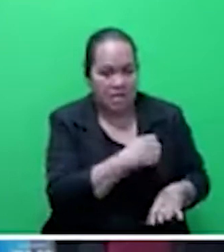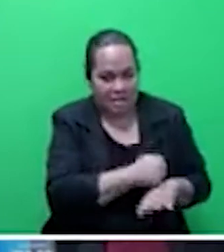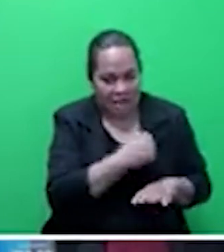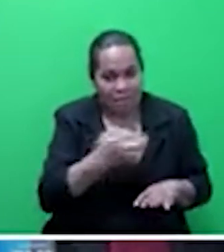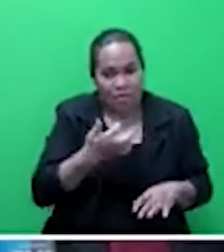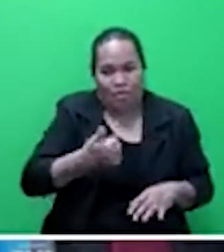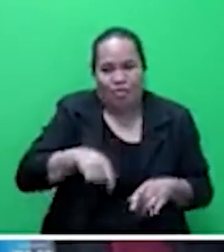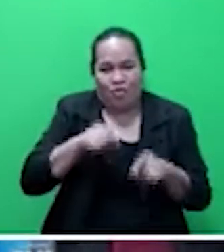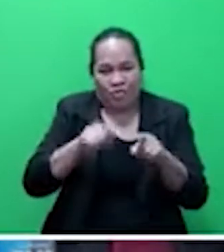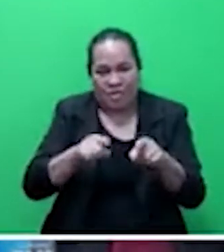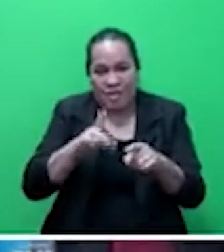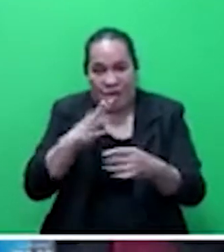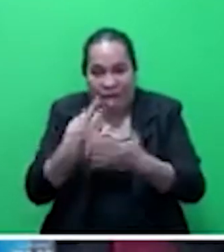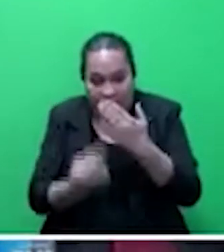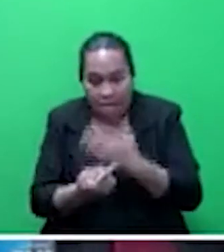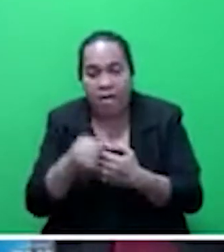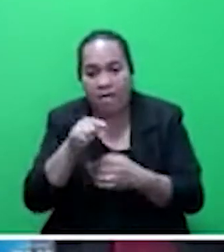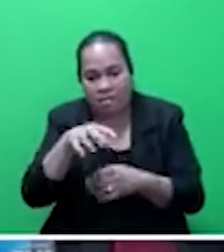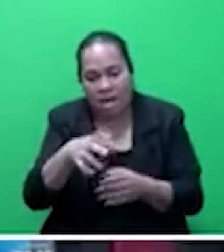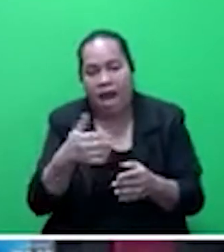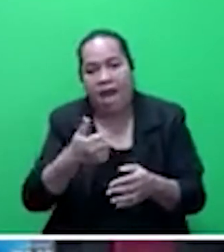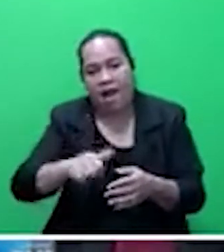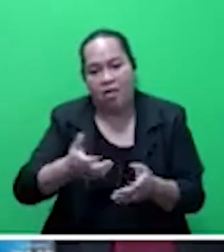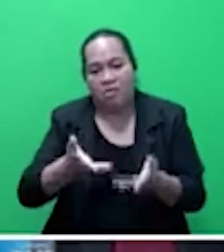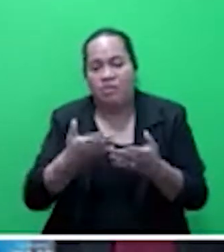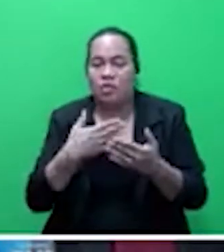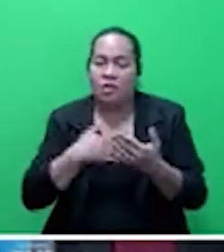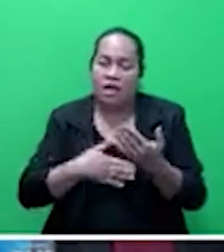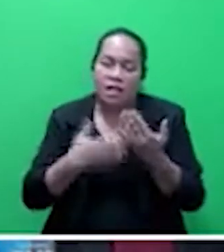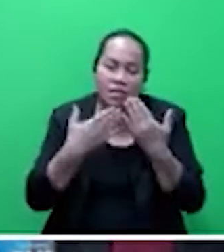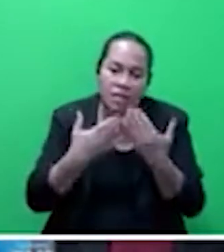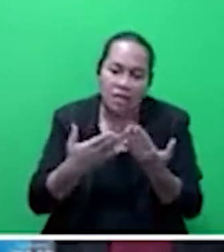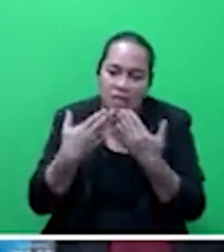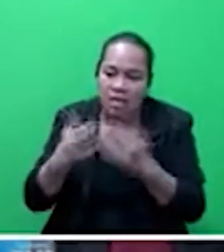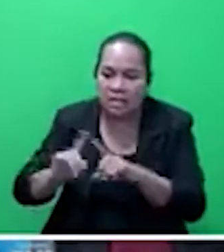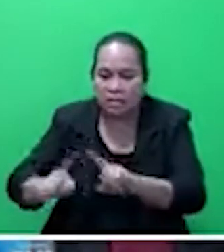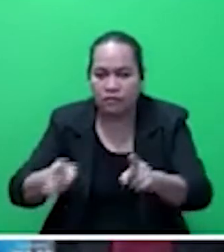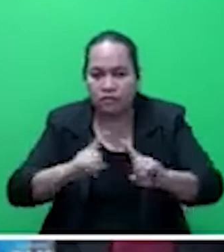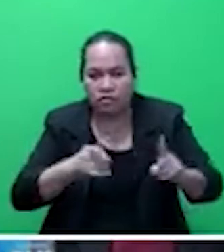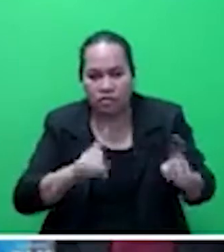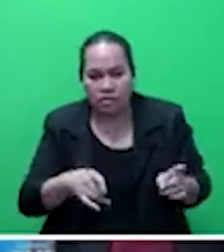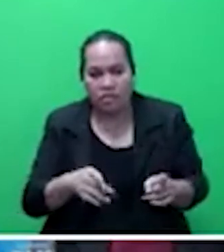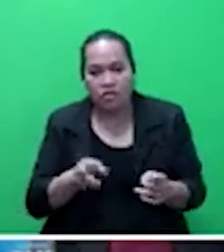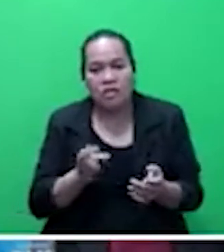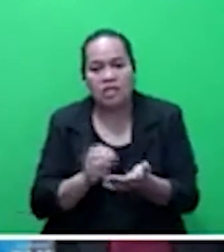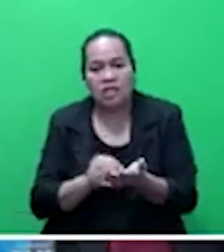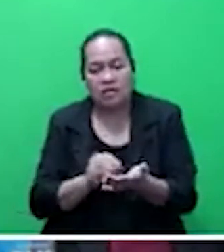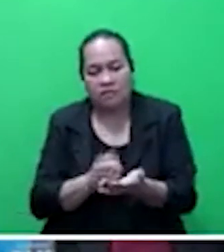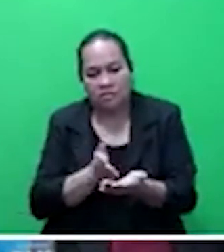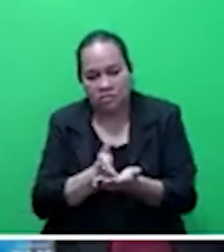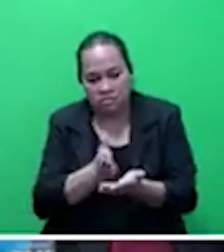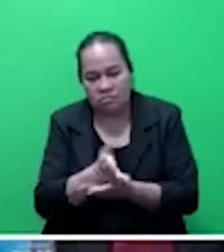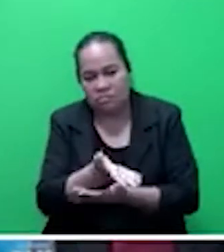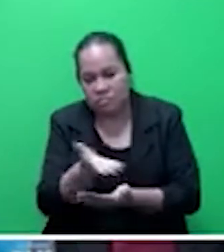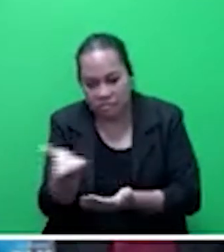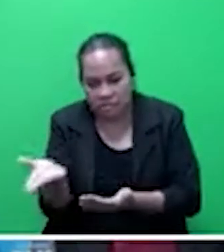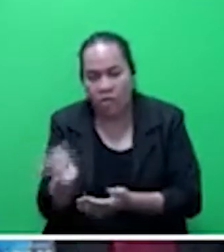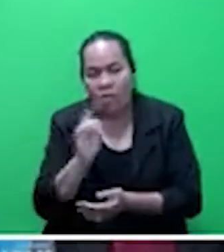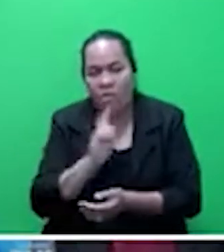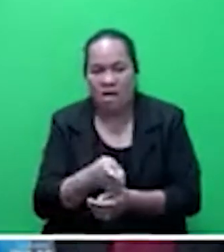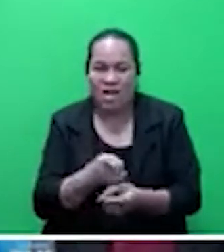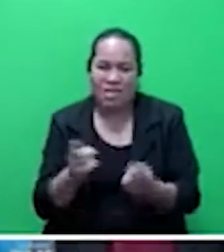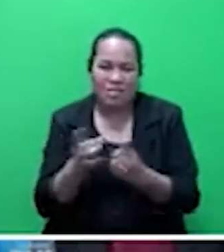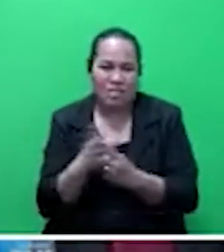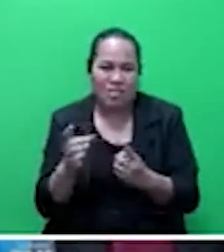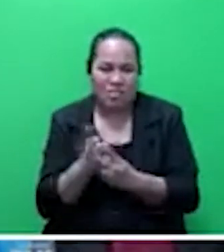are grateful for this vital community service that is the key component of disaster risk and